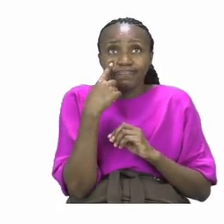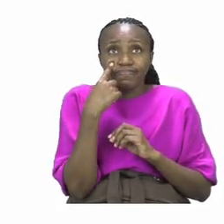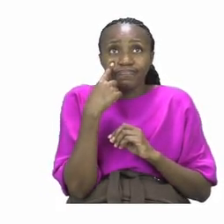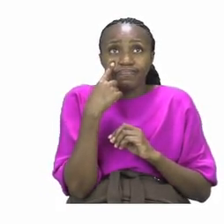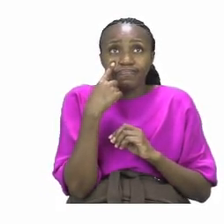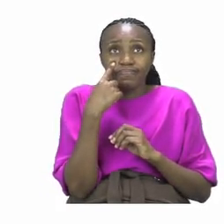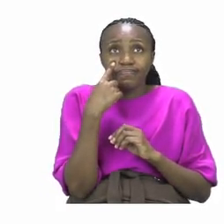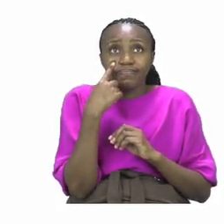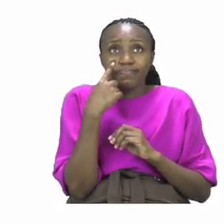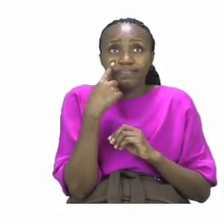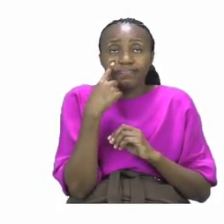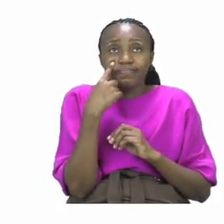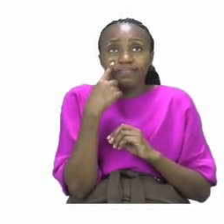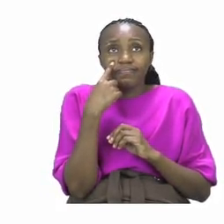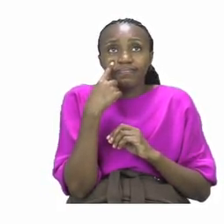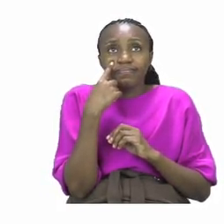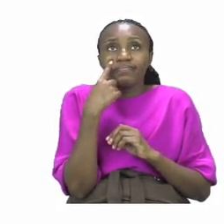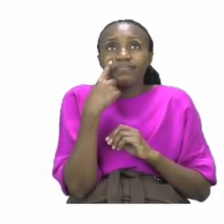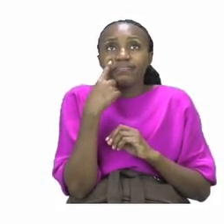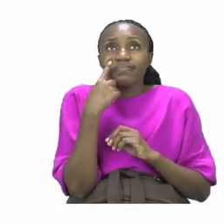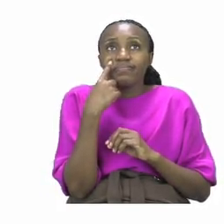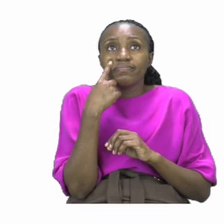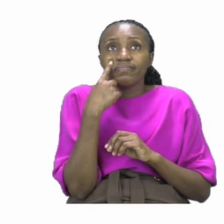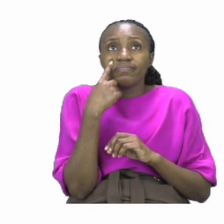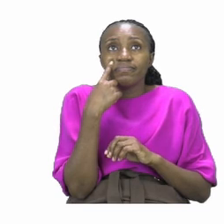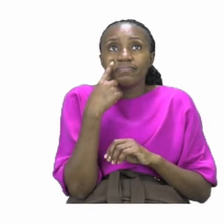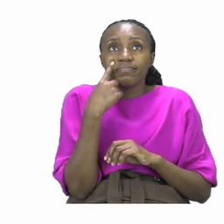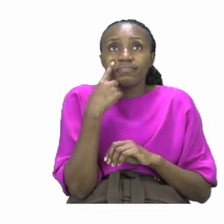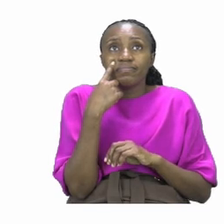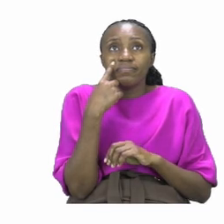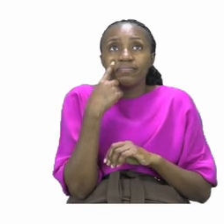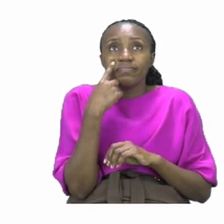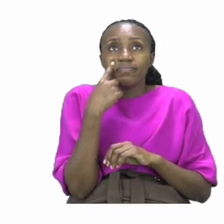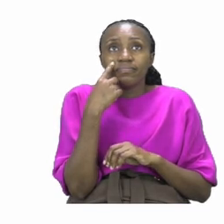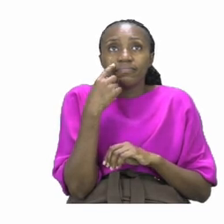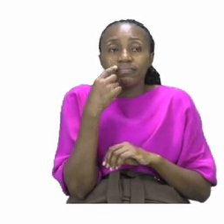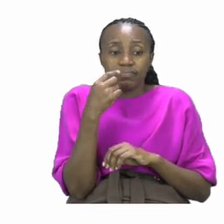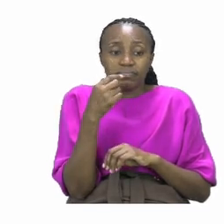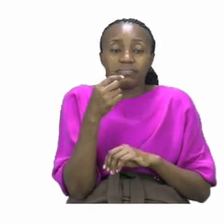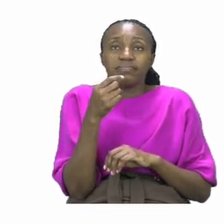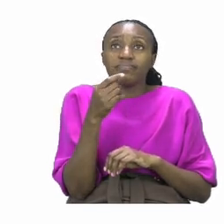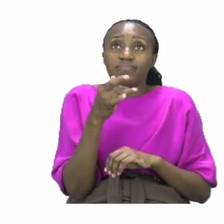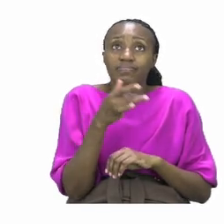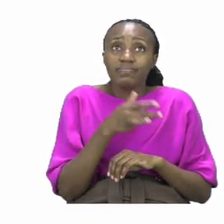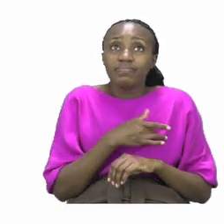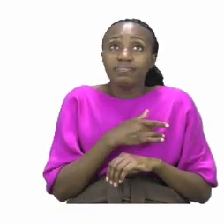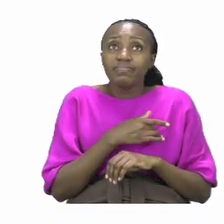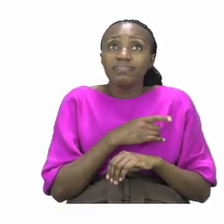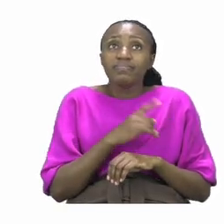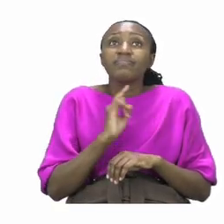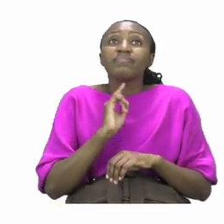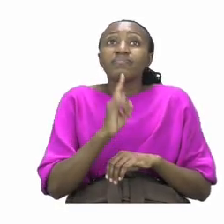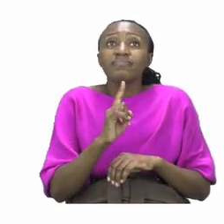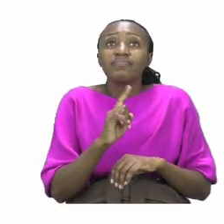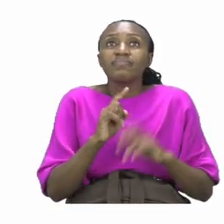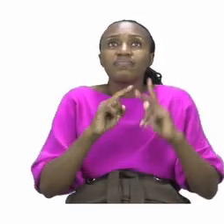It is saying, she's fixing dash sink.